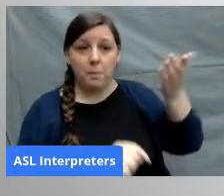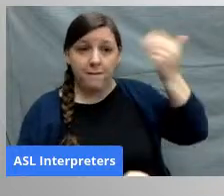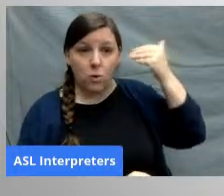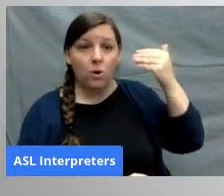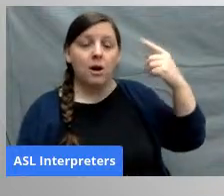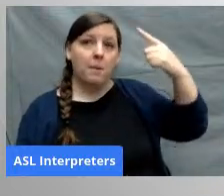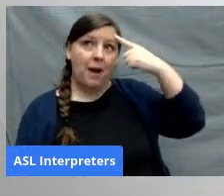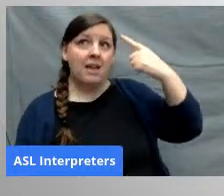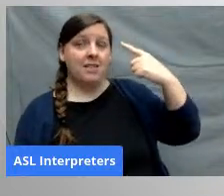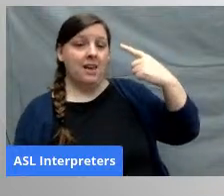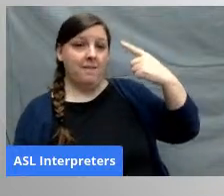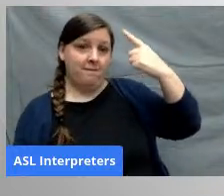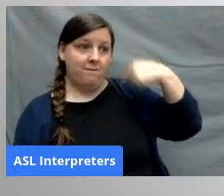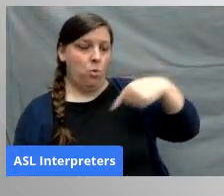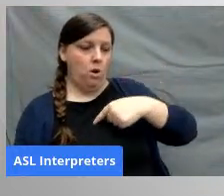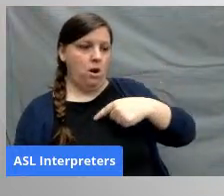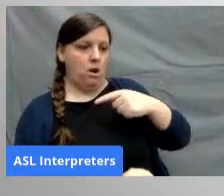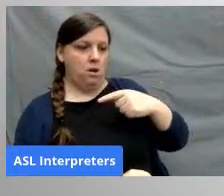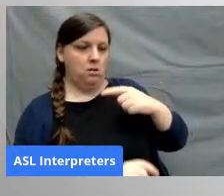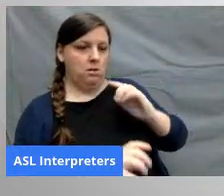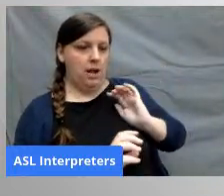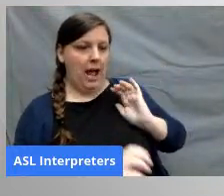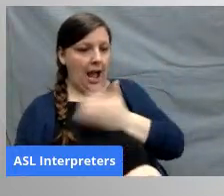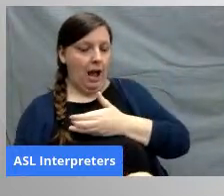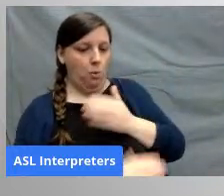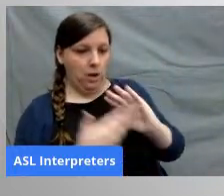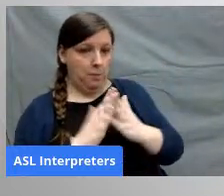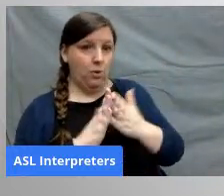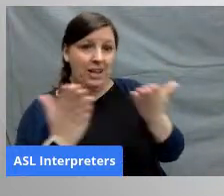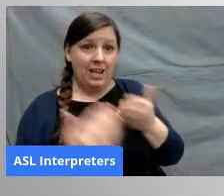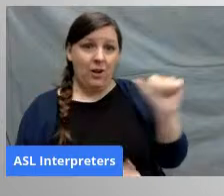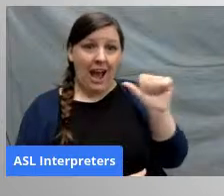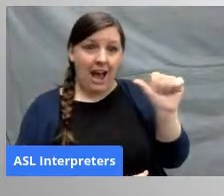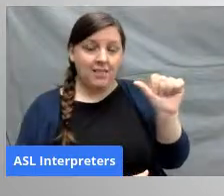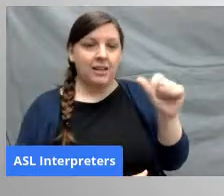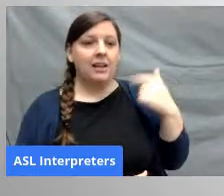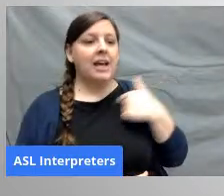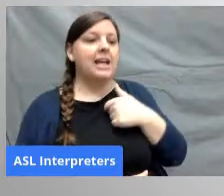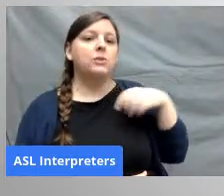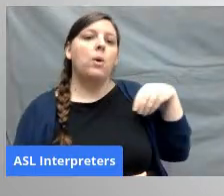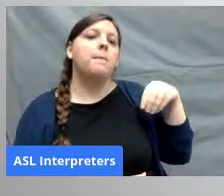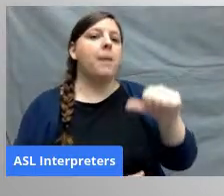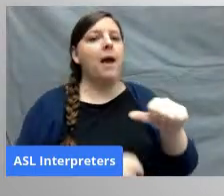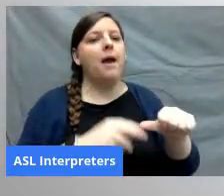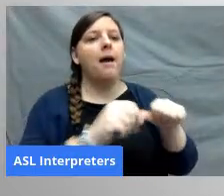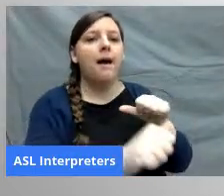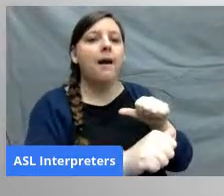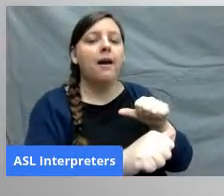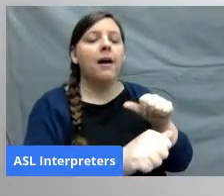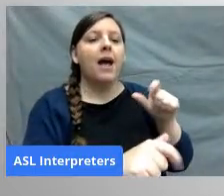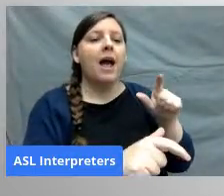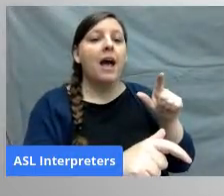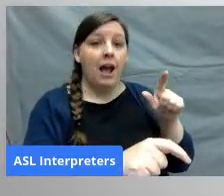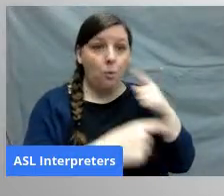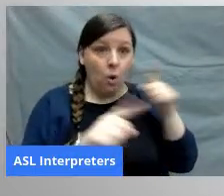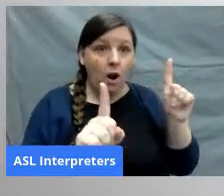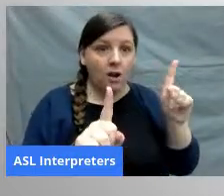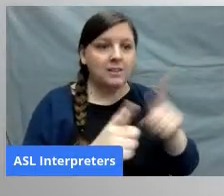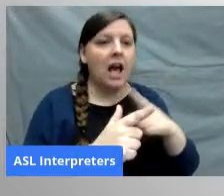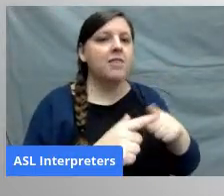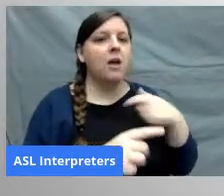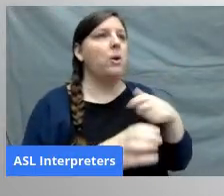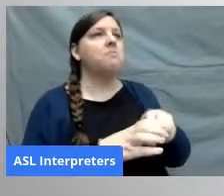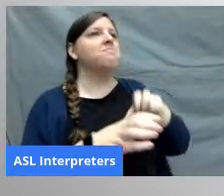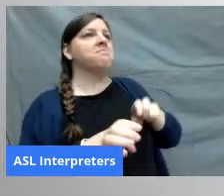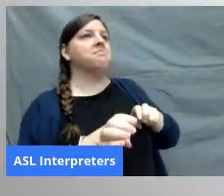and I'm just gonna say for Athens, what we do is we pay into something and then it works, and then we pull out of it